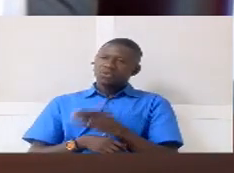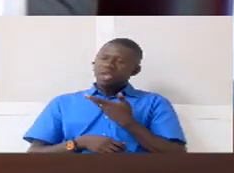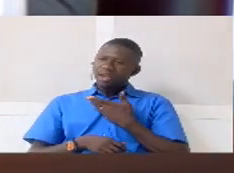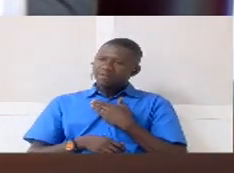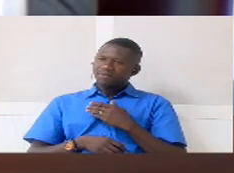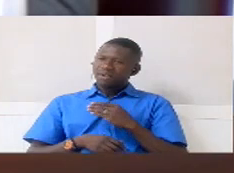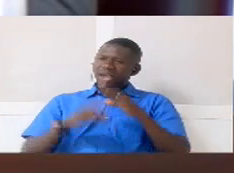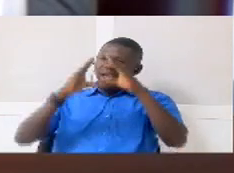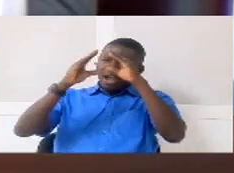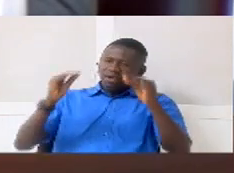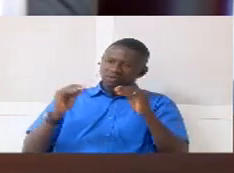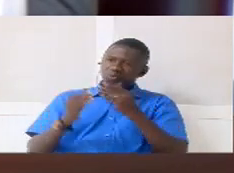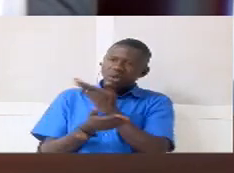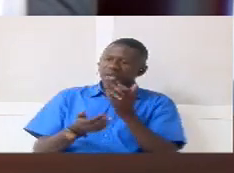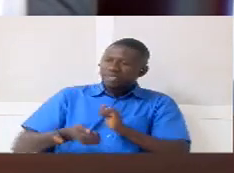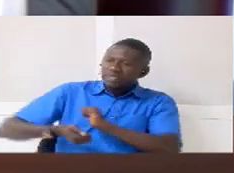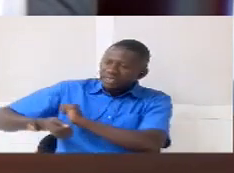marling, prisoner la